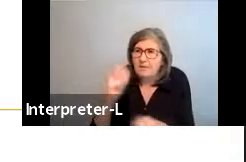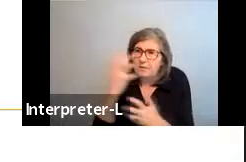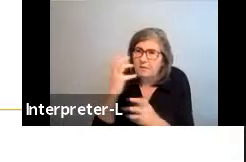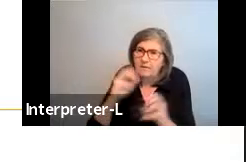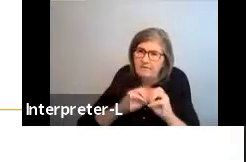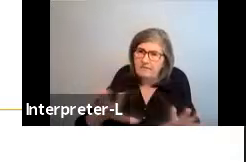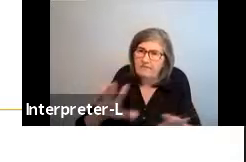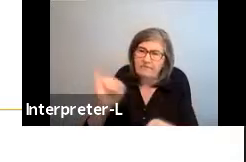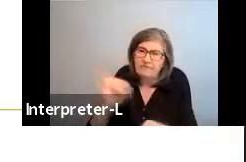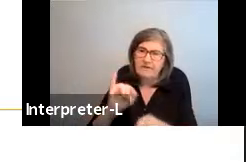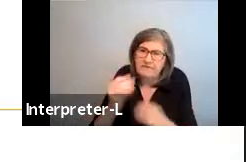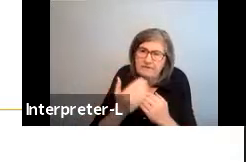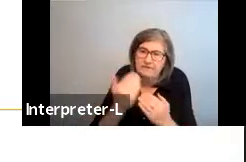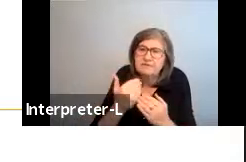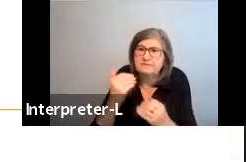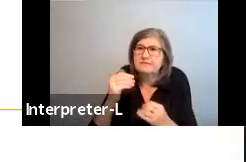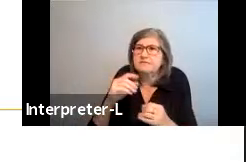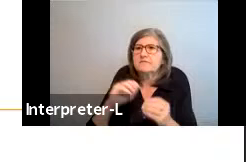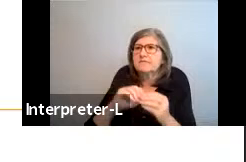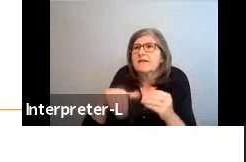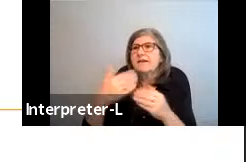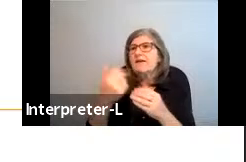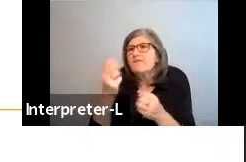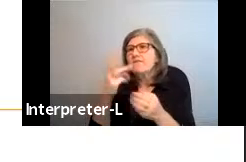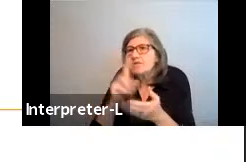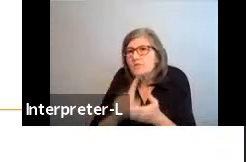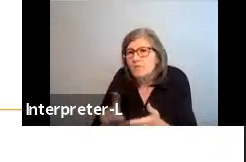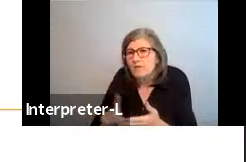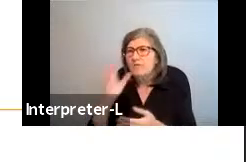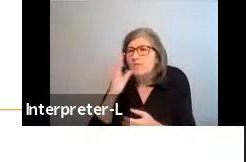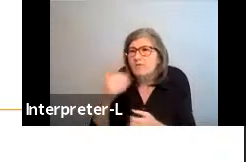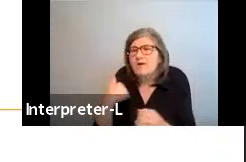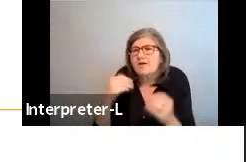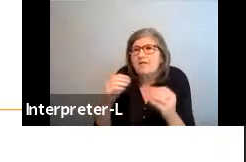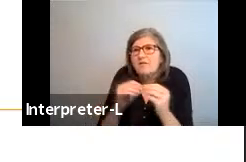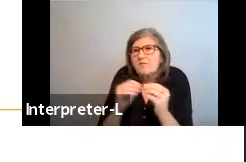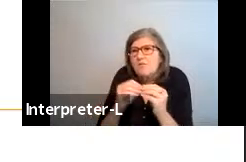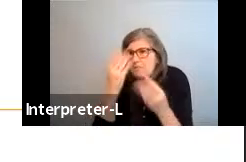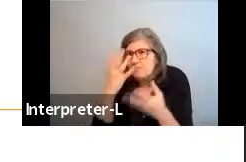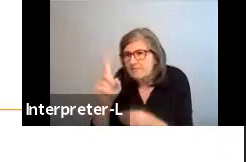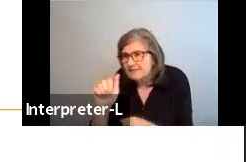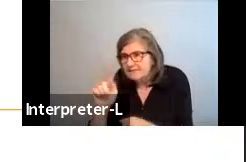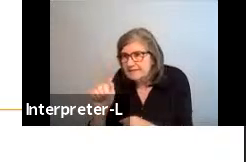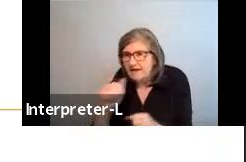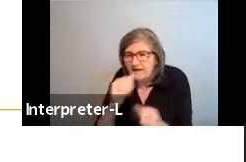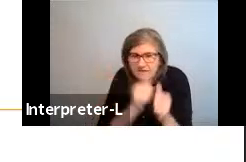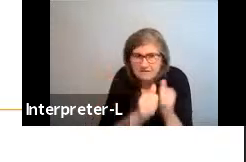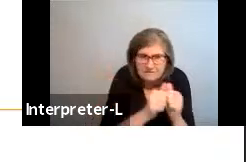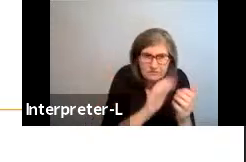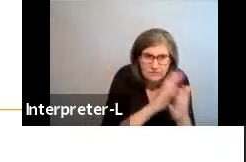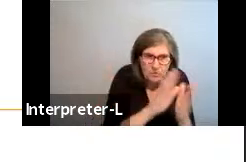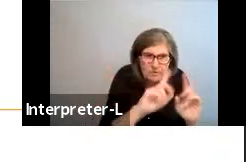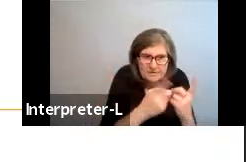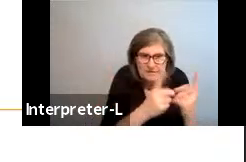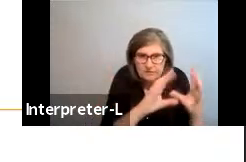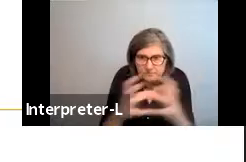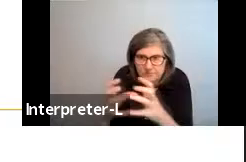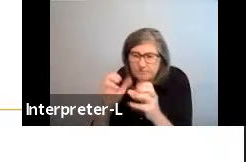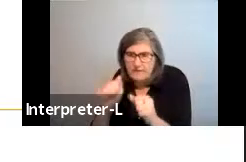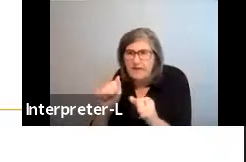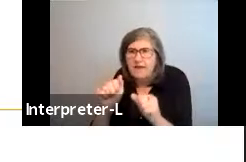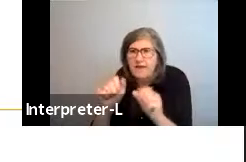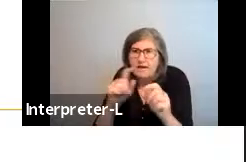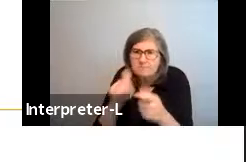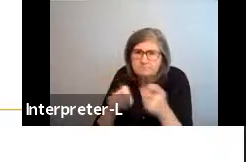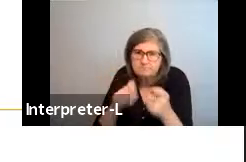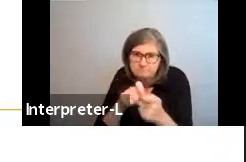mentioned, in the coming weeks, we'll have data for you by school district and can pinpoint for you what